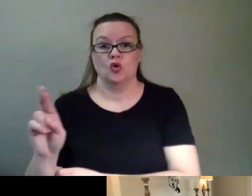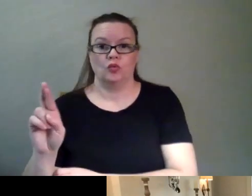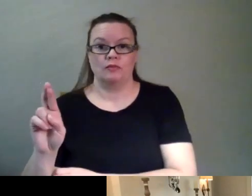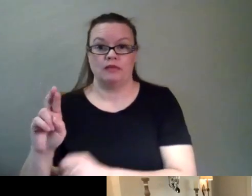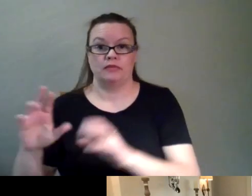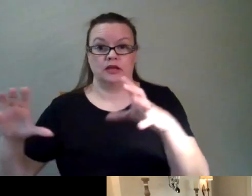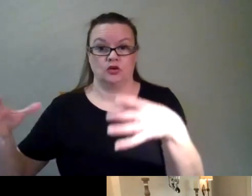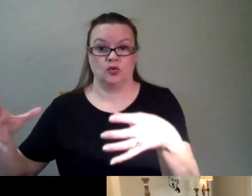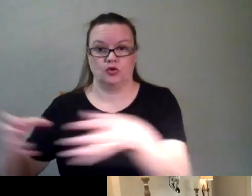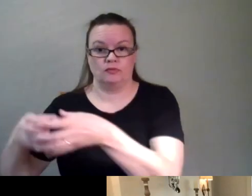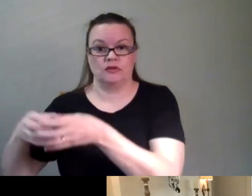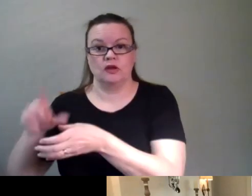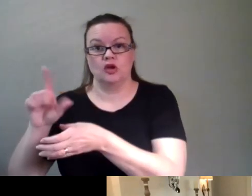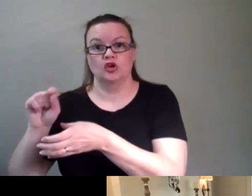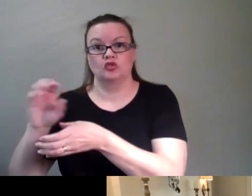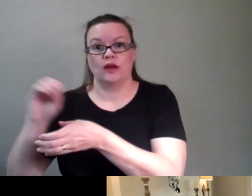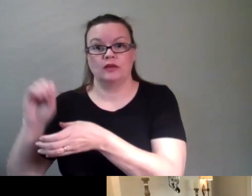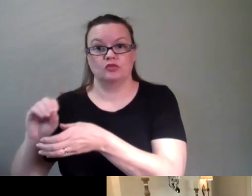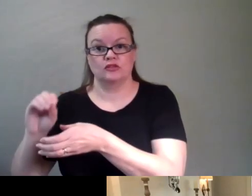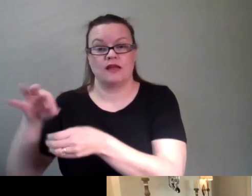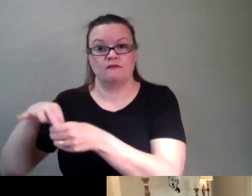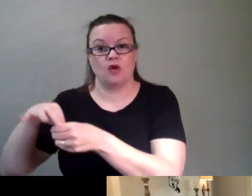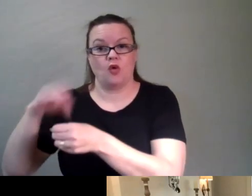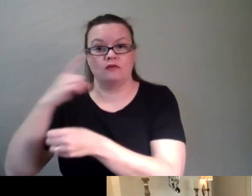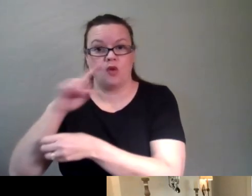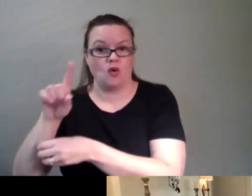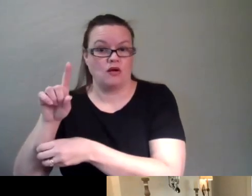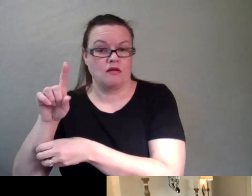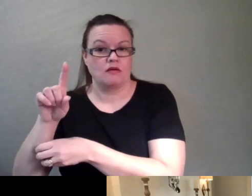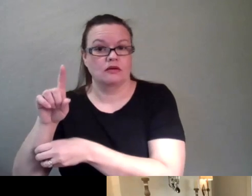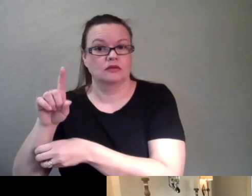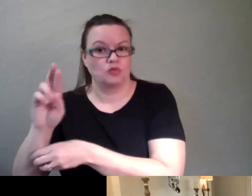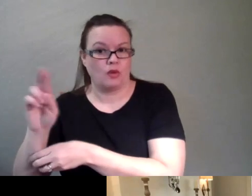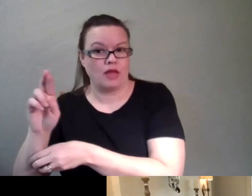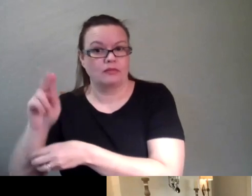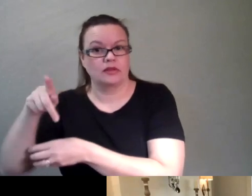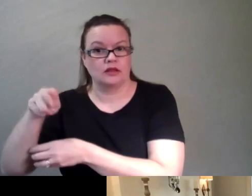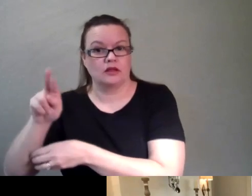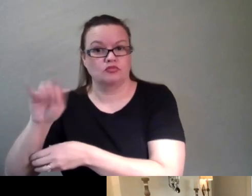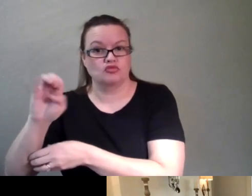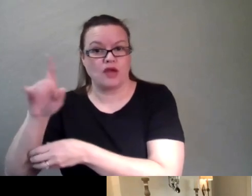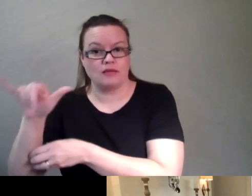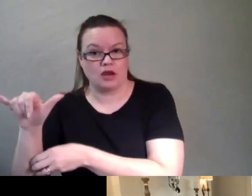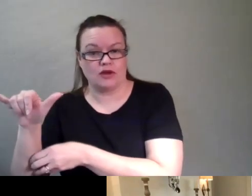Republican primaries and about 20% of Democrats voting in Democratic primaries. And it's the ideologues,